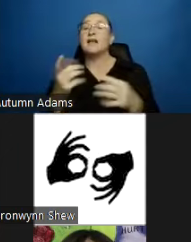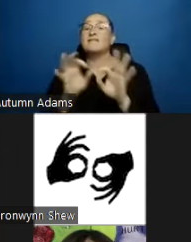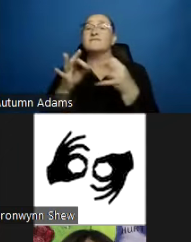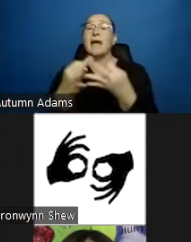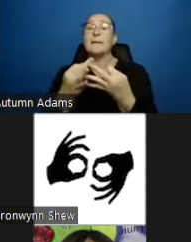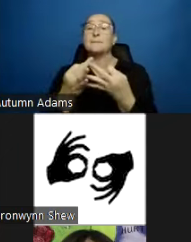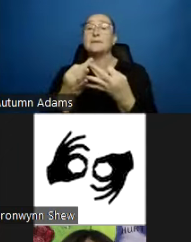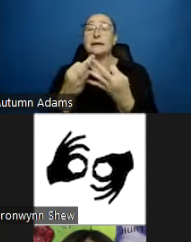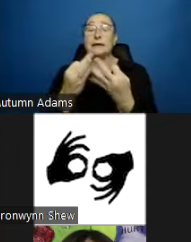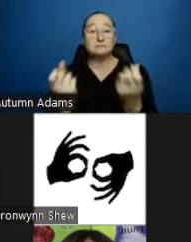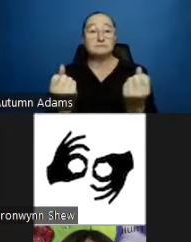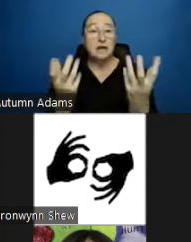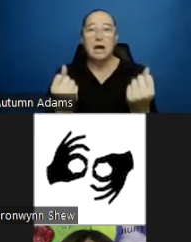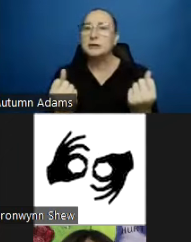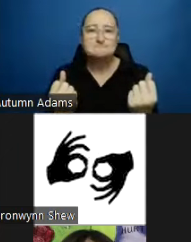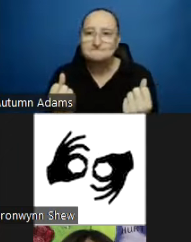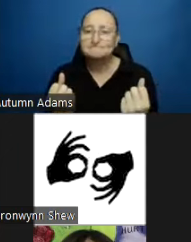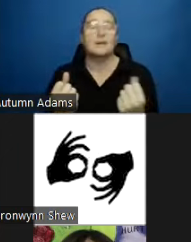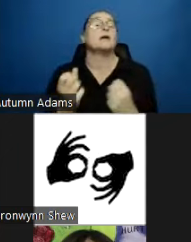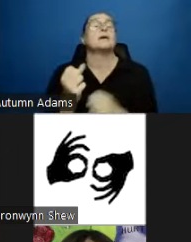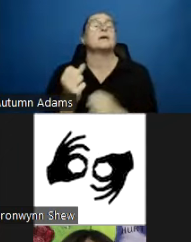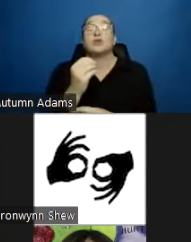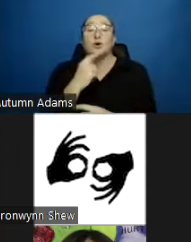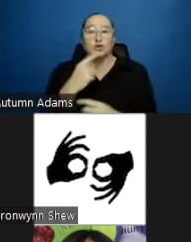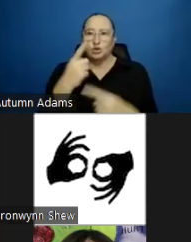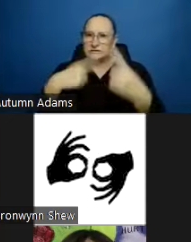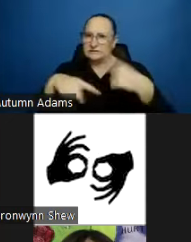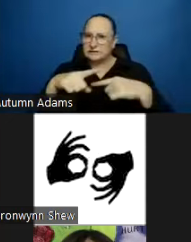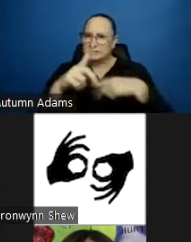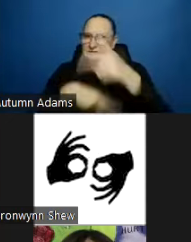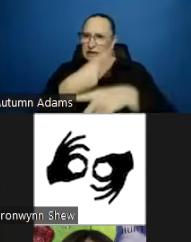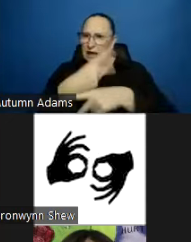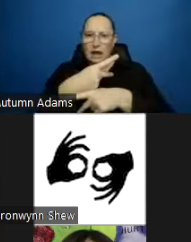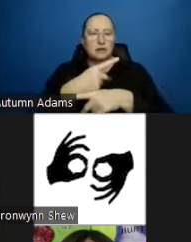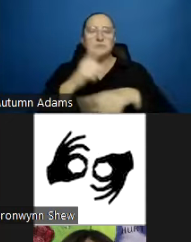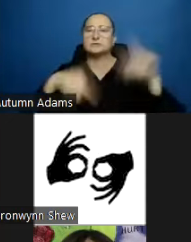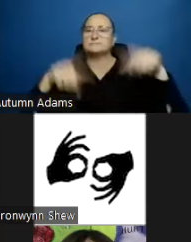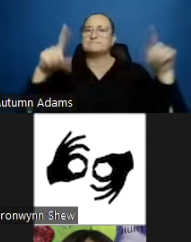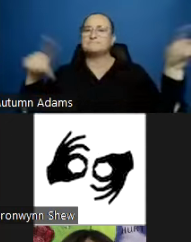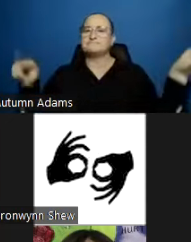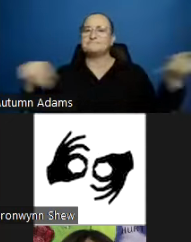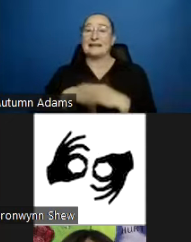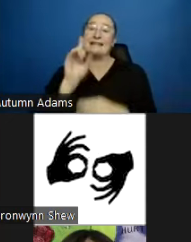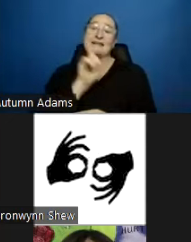person who knows how to sign. So then you'll see the signing styles within the deaf community differ.